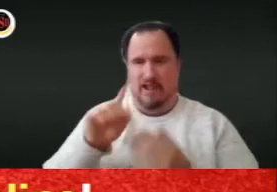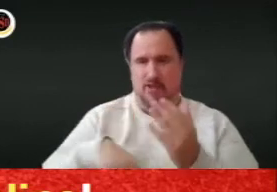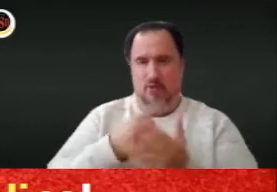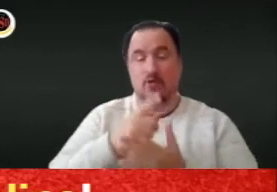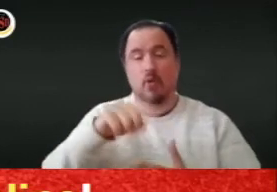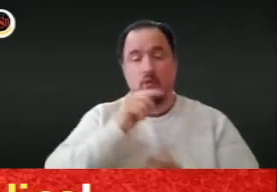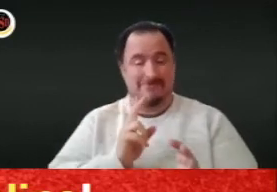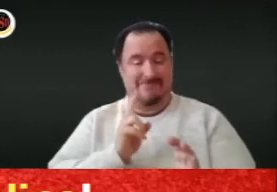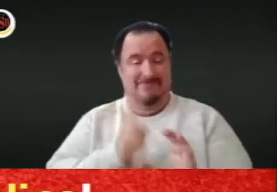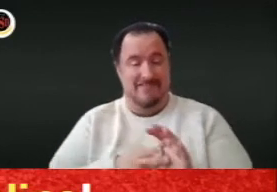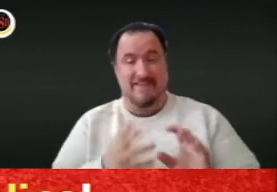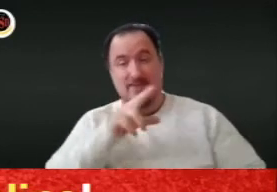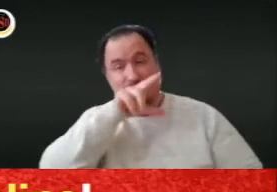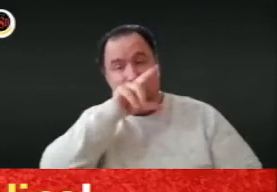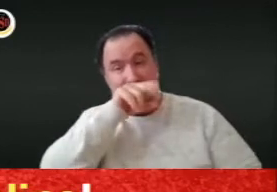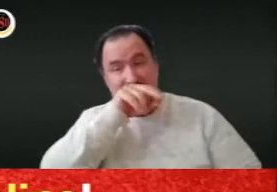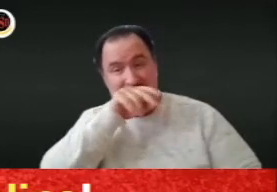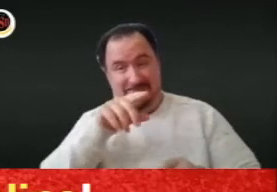And